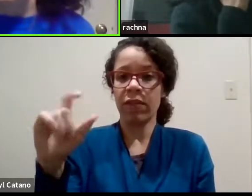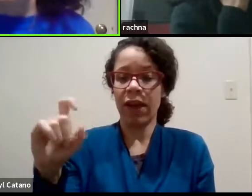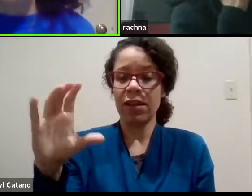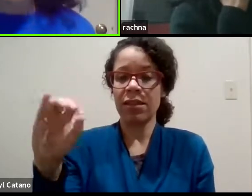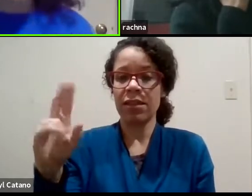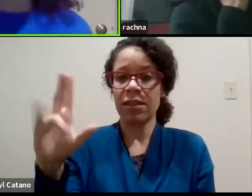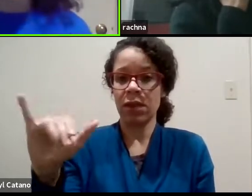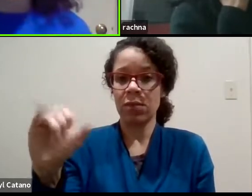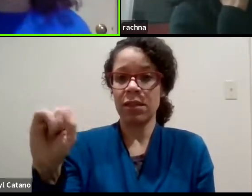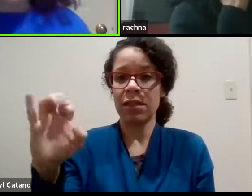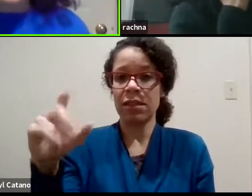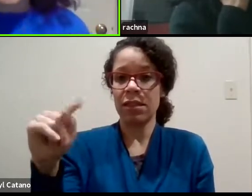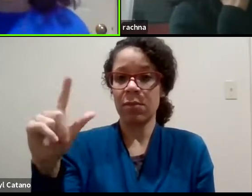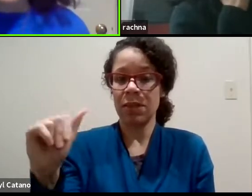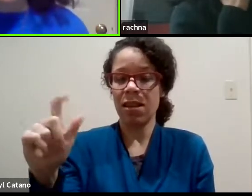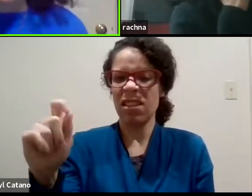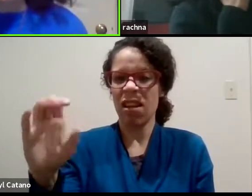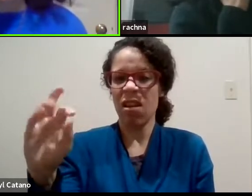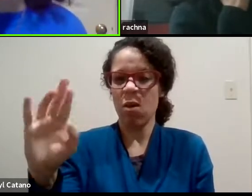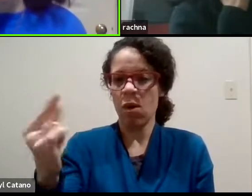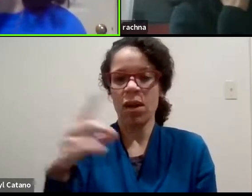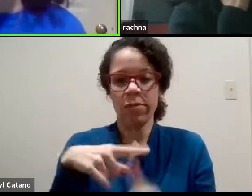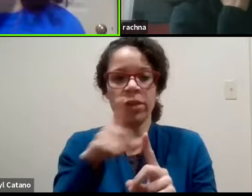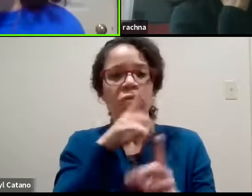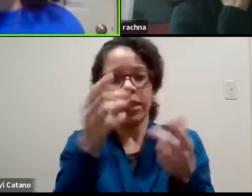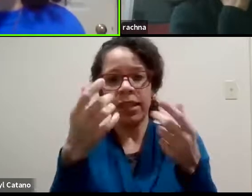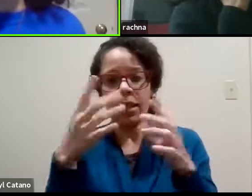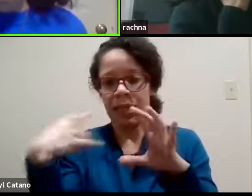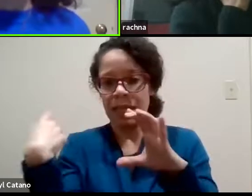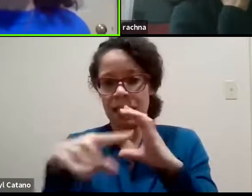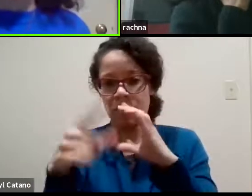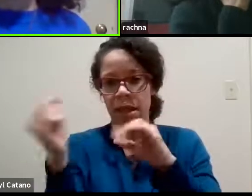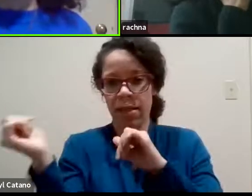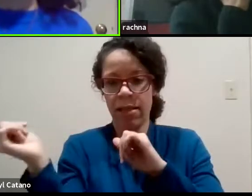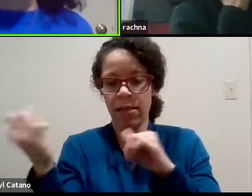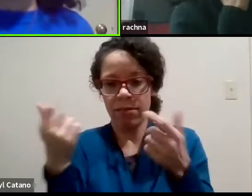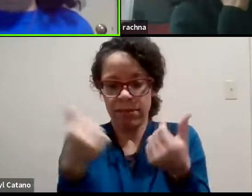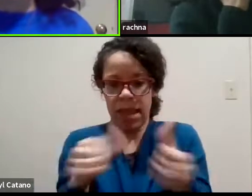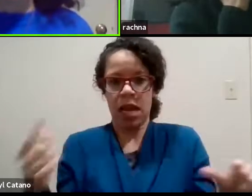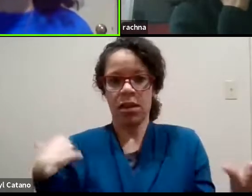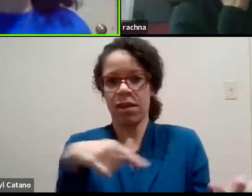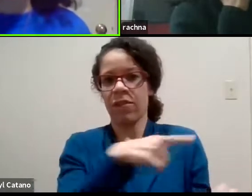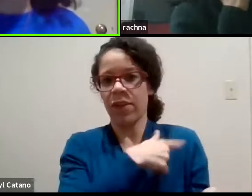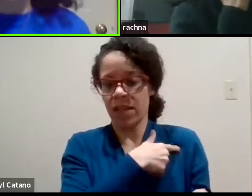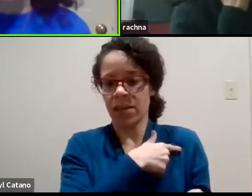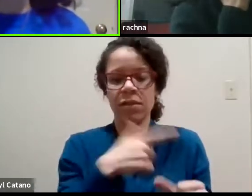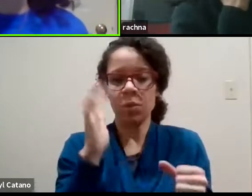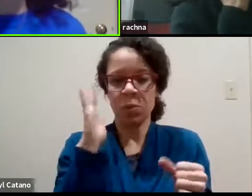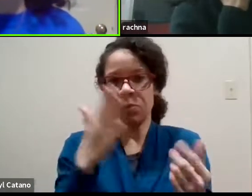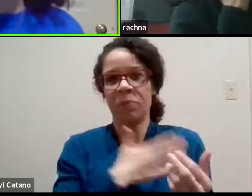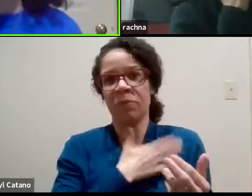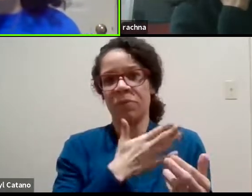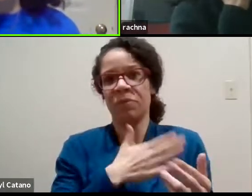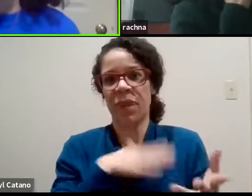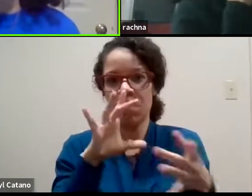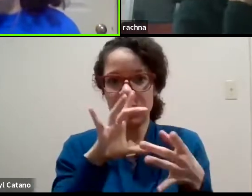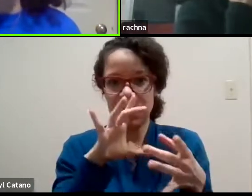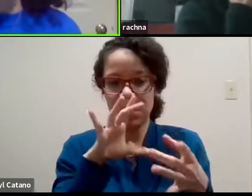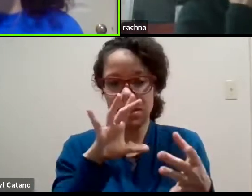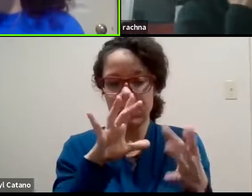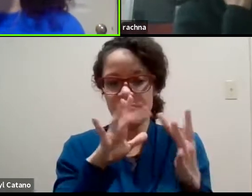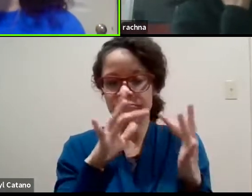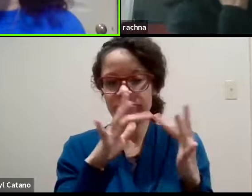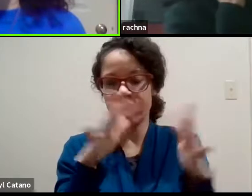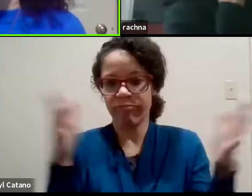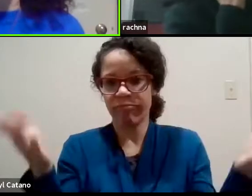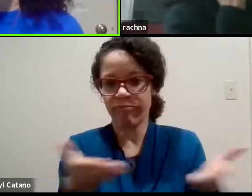.org. But really, you can email any of us or just message us on Facebook, and we will be more than happy to connect you with Kate to take care of